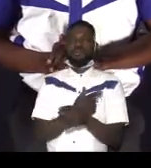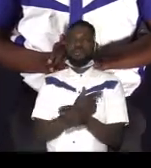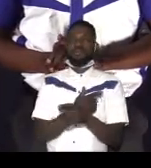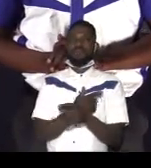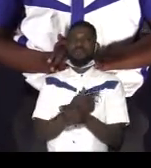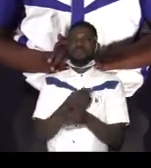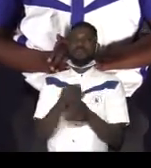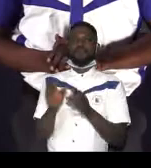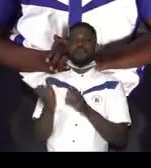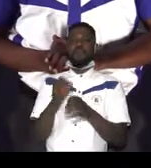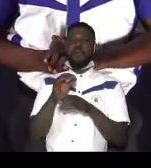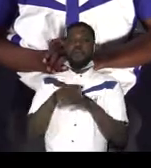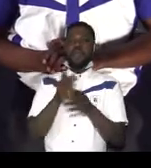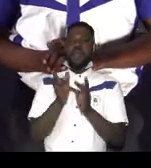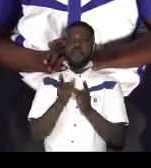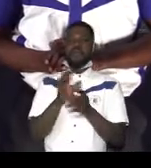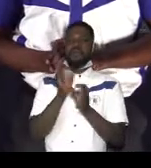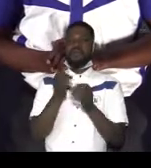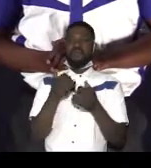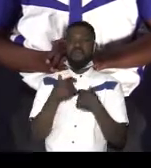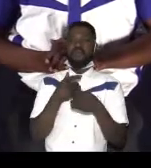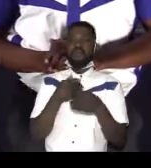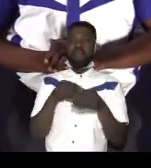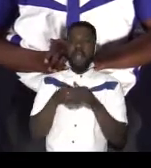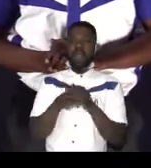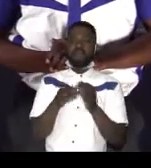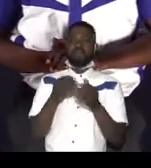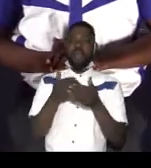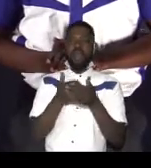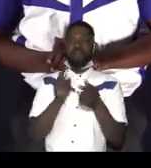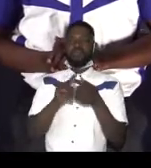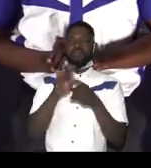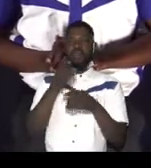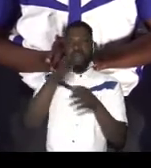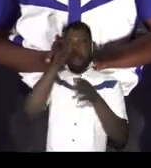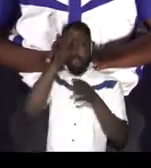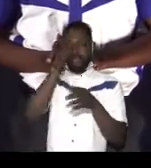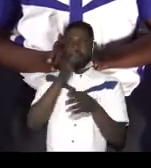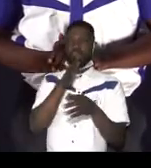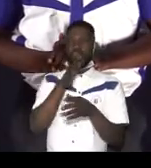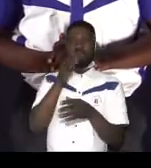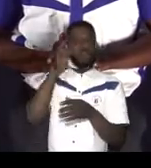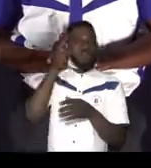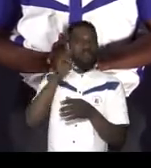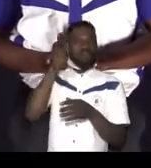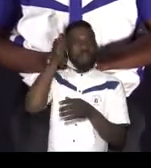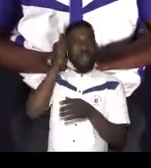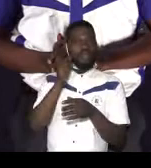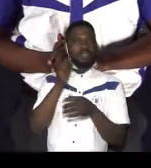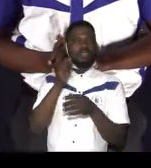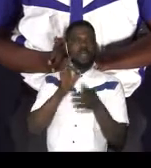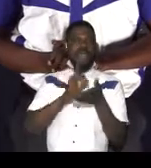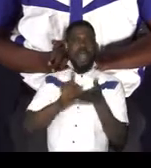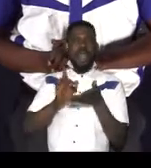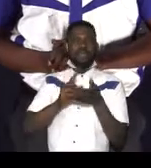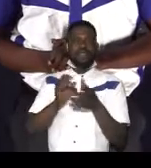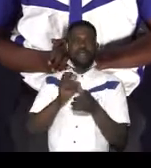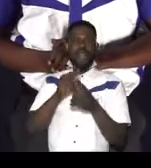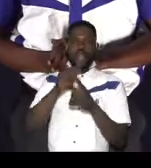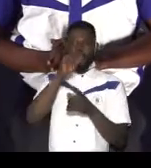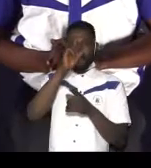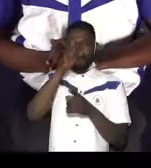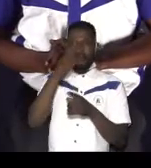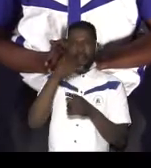Taking the online test is based on if you have access to either your daddy's, your mommy's, your uncle's, or your auntie's Android or